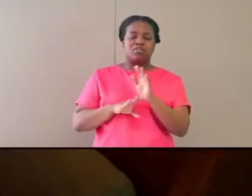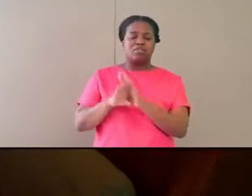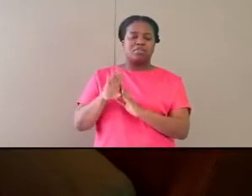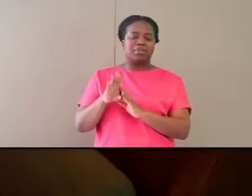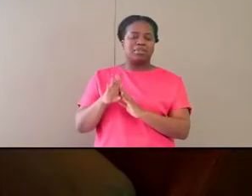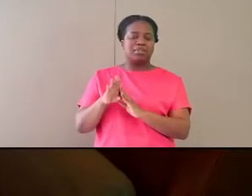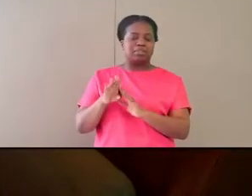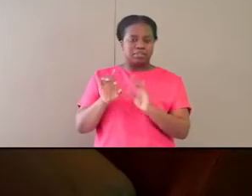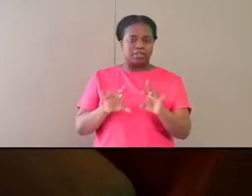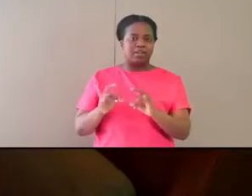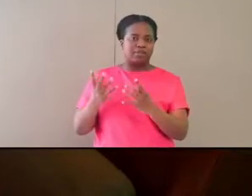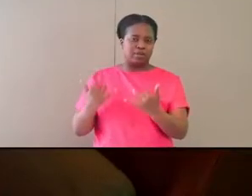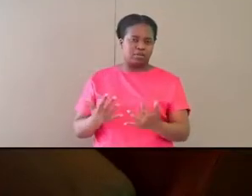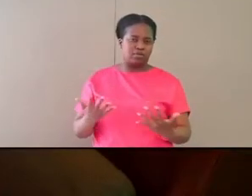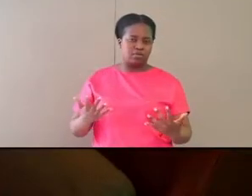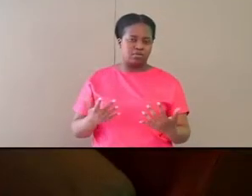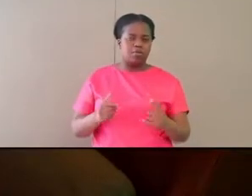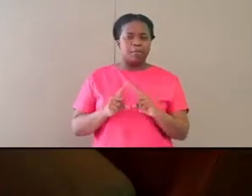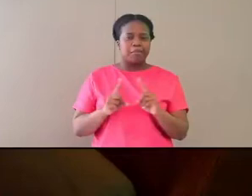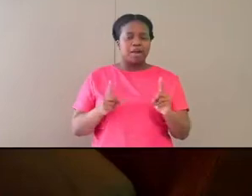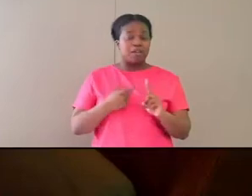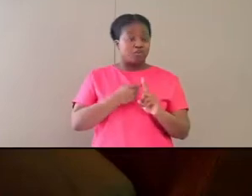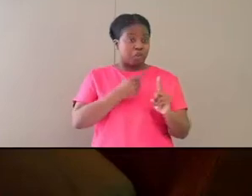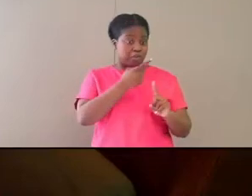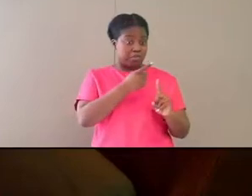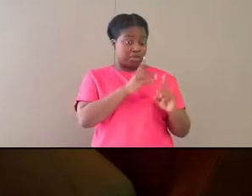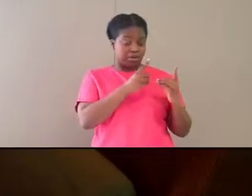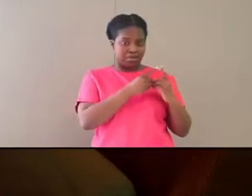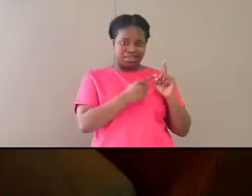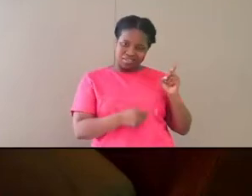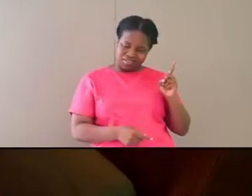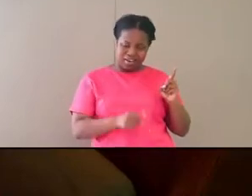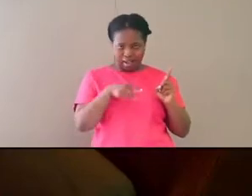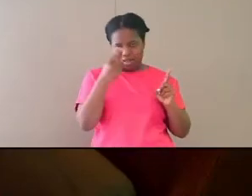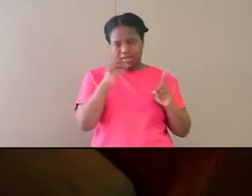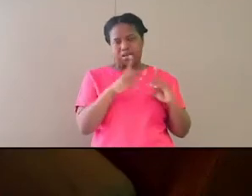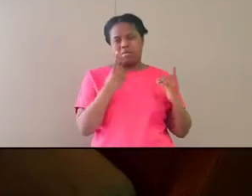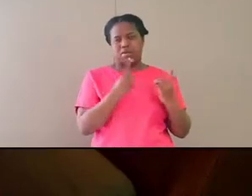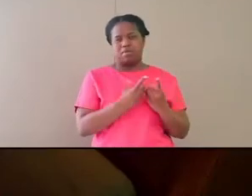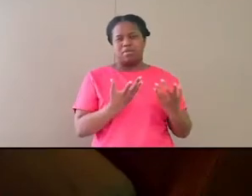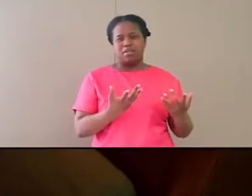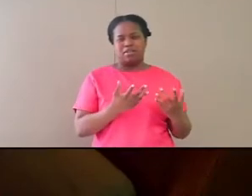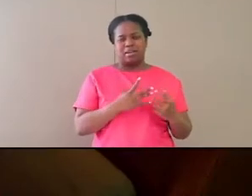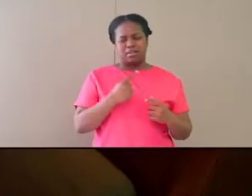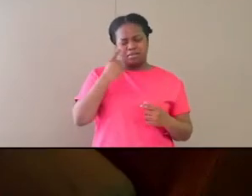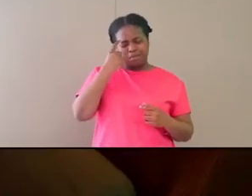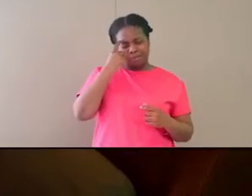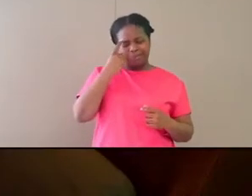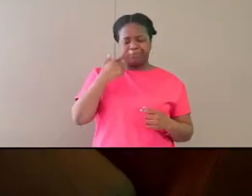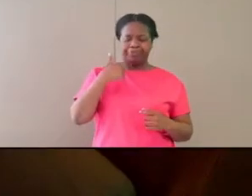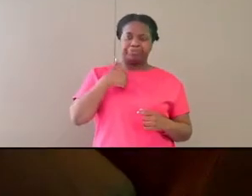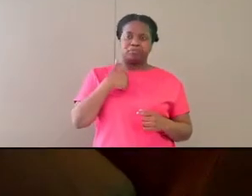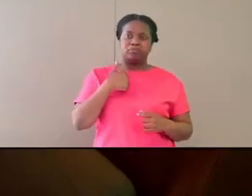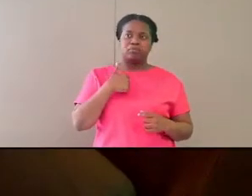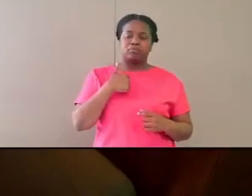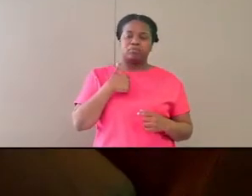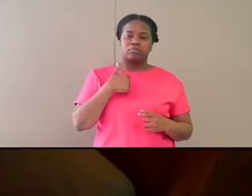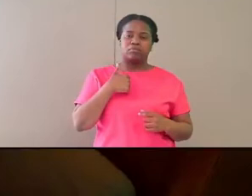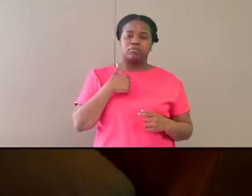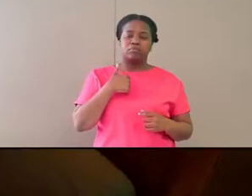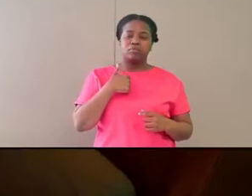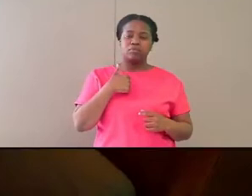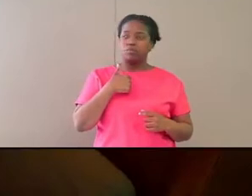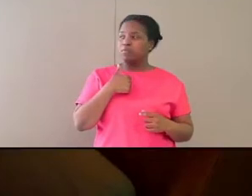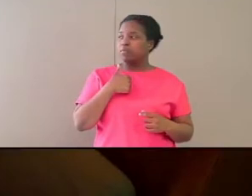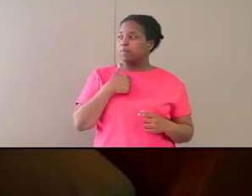at. But the effect is not necessarily from this department. It's from another department. So, I think what I'm actually making